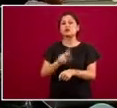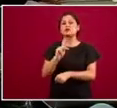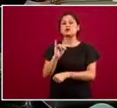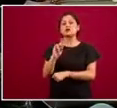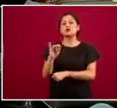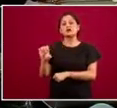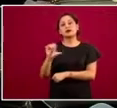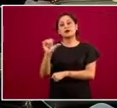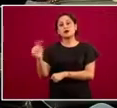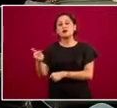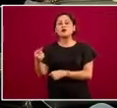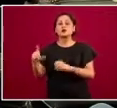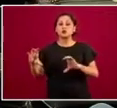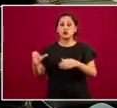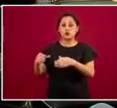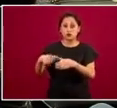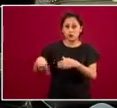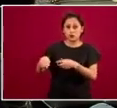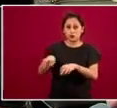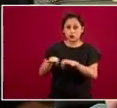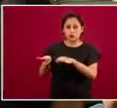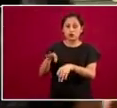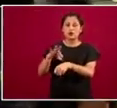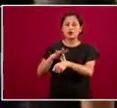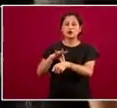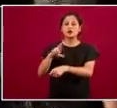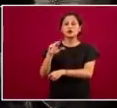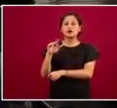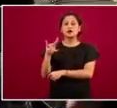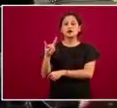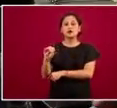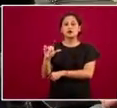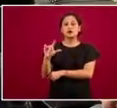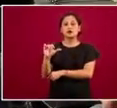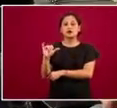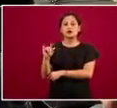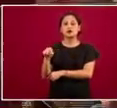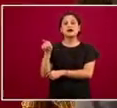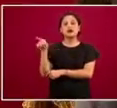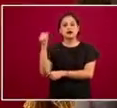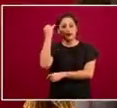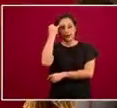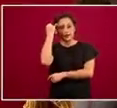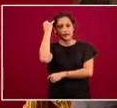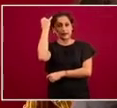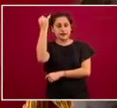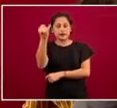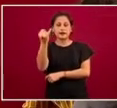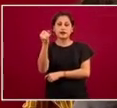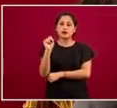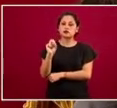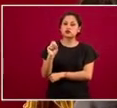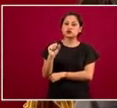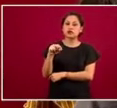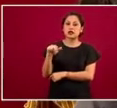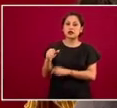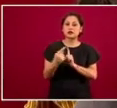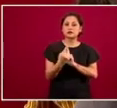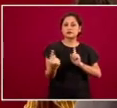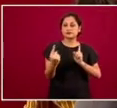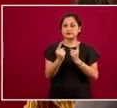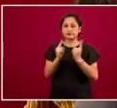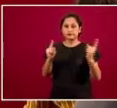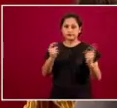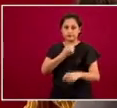us by the Mexico City government. We have Dr. Ricardo Cortés Alcalá, who was the creator of